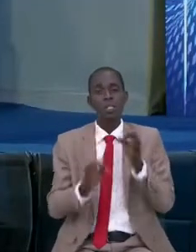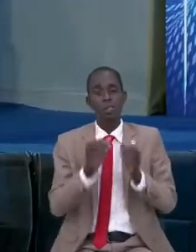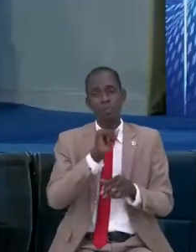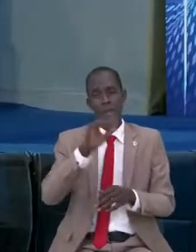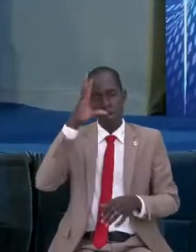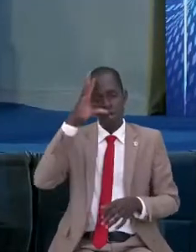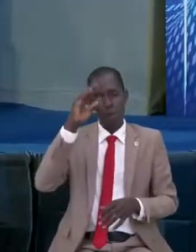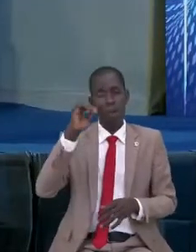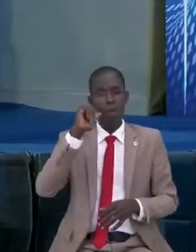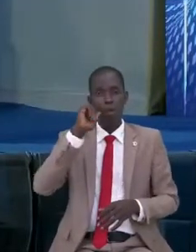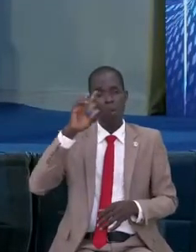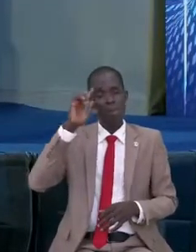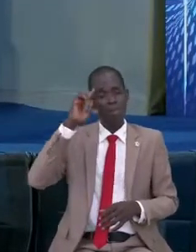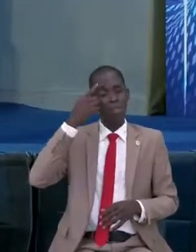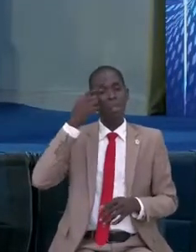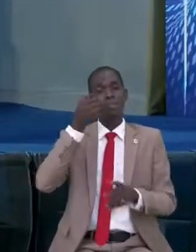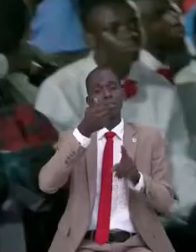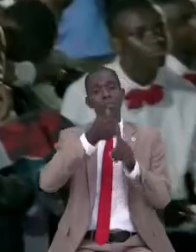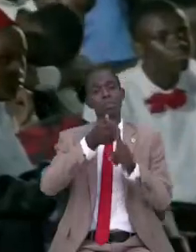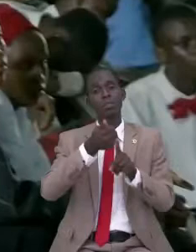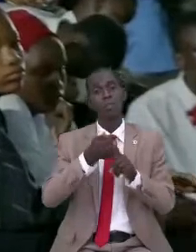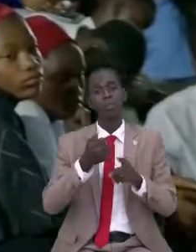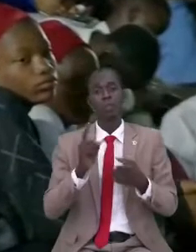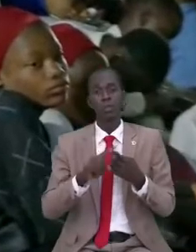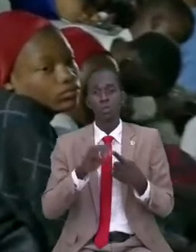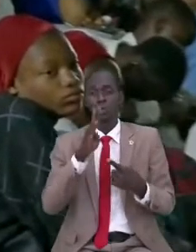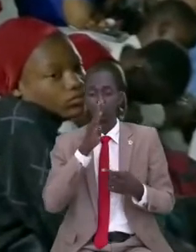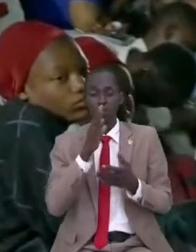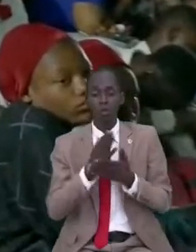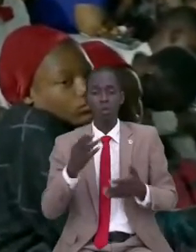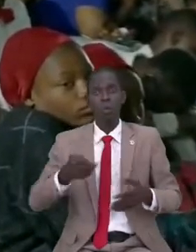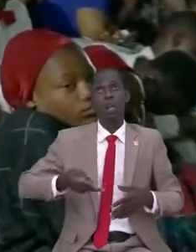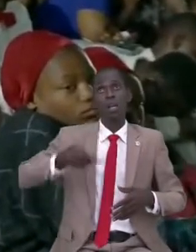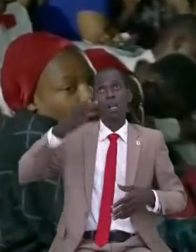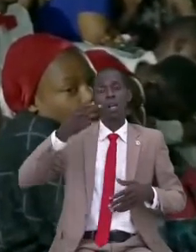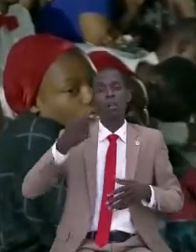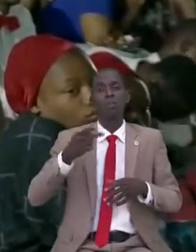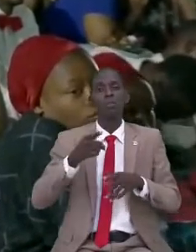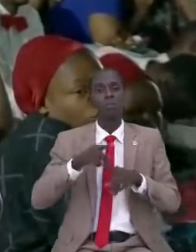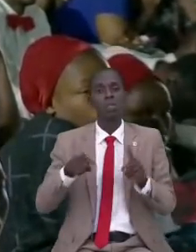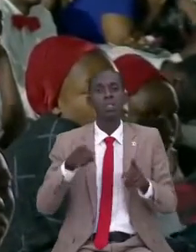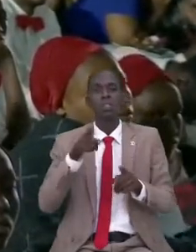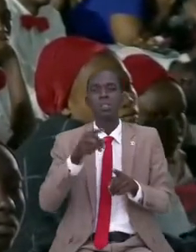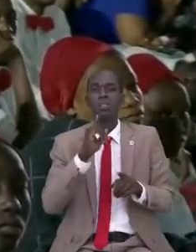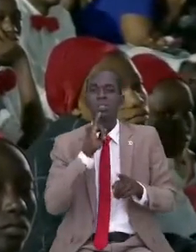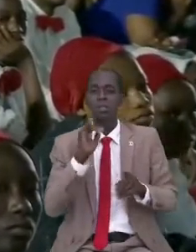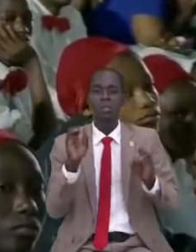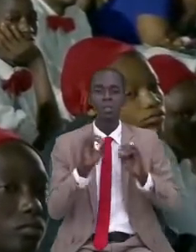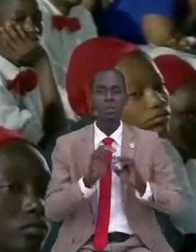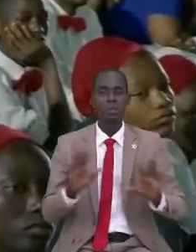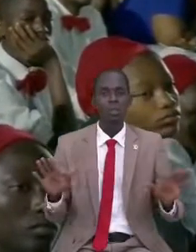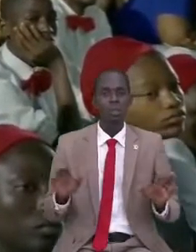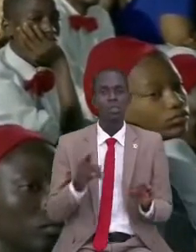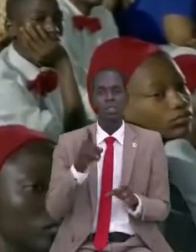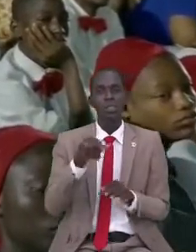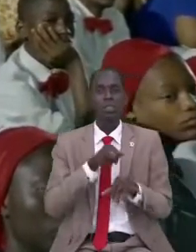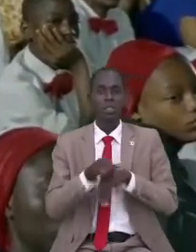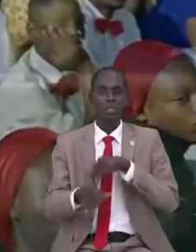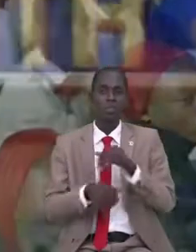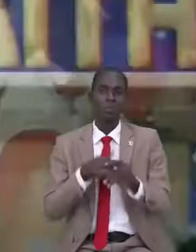If a woman think himself to be something, to be somebody, when he's nothing, he